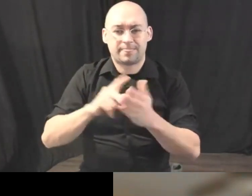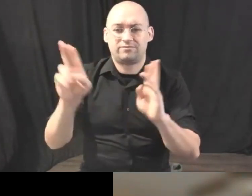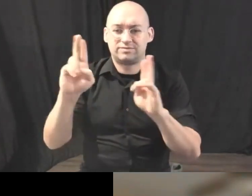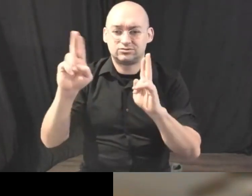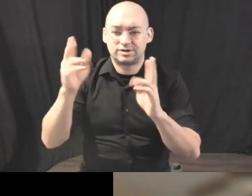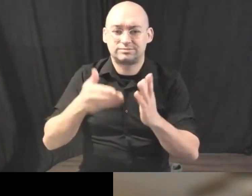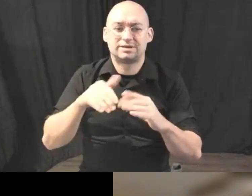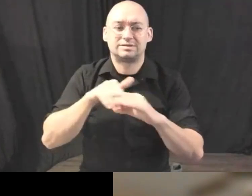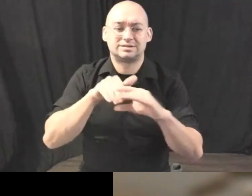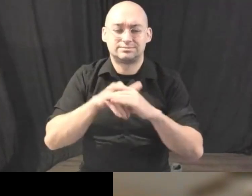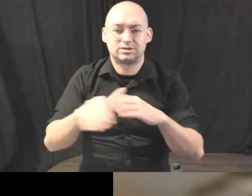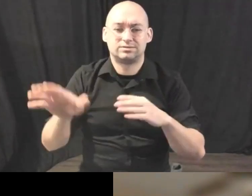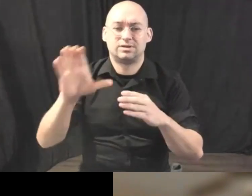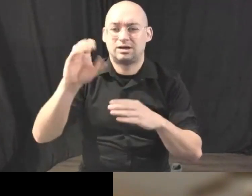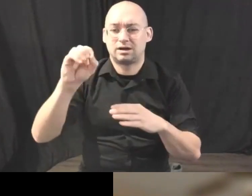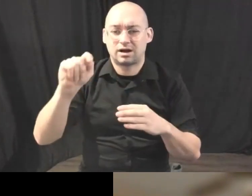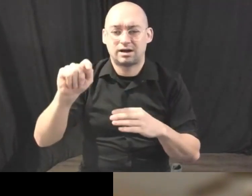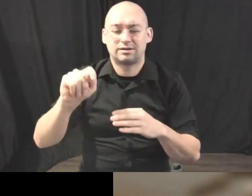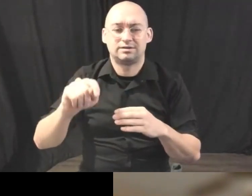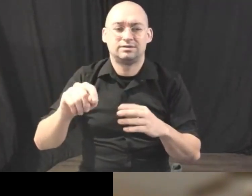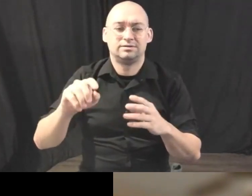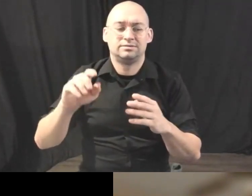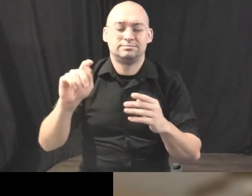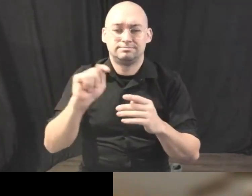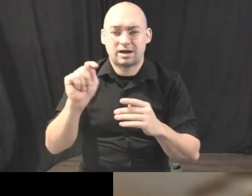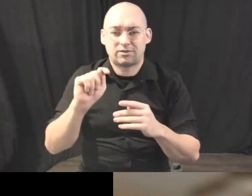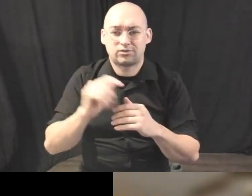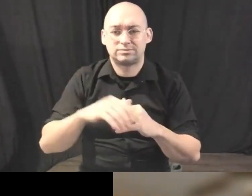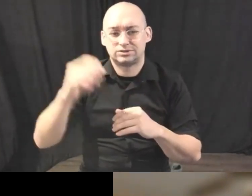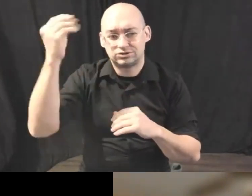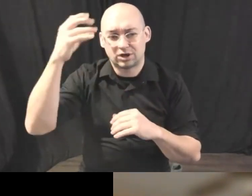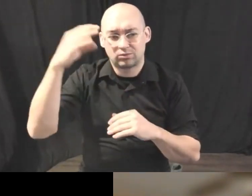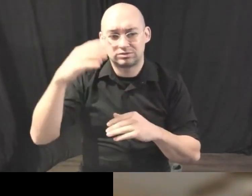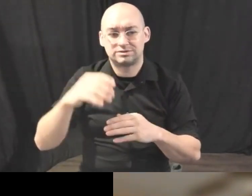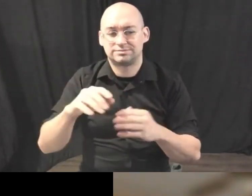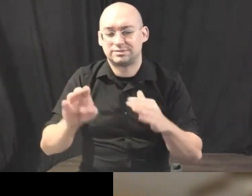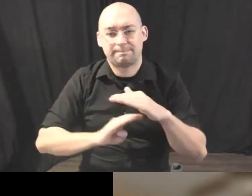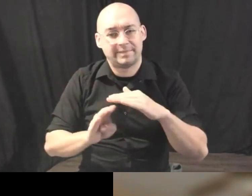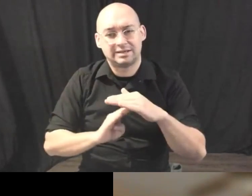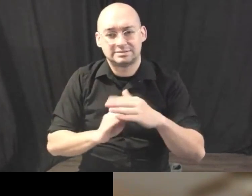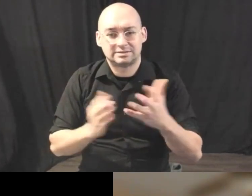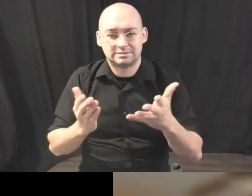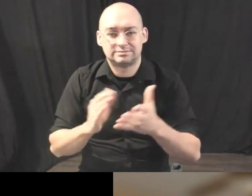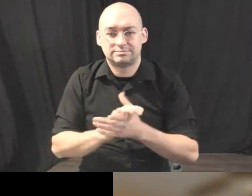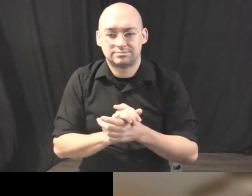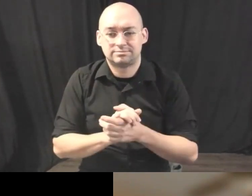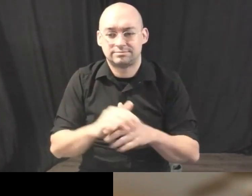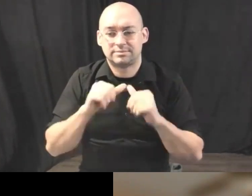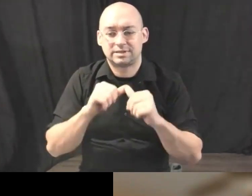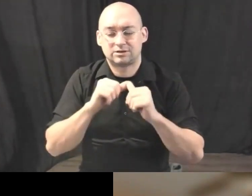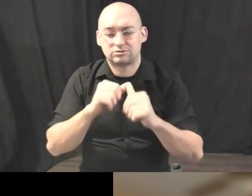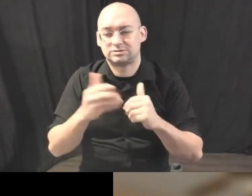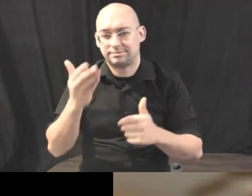restrooms, accessible showers, just some of the basics what I consider basics, continue to be missed